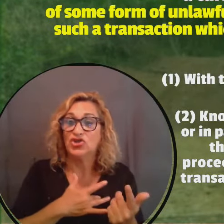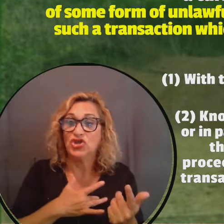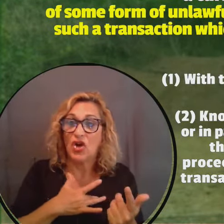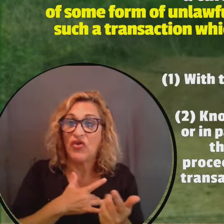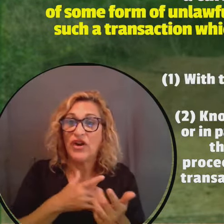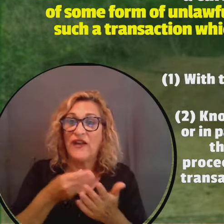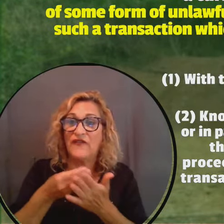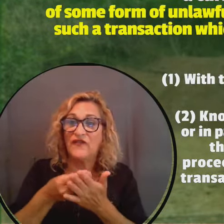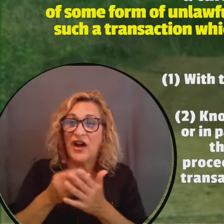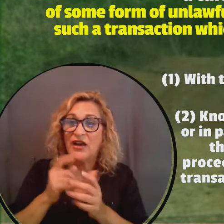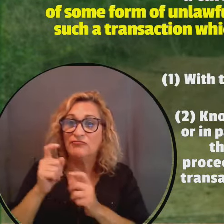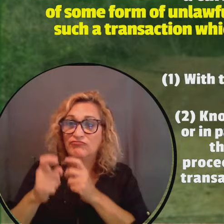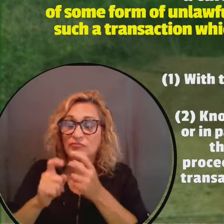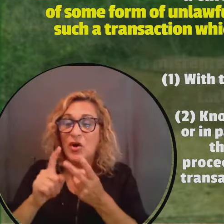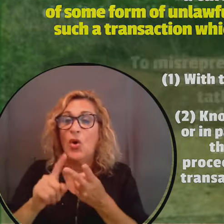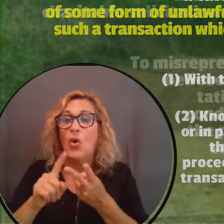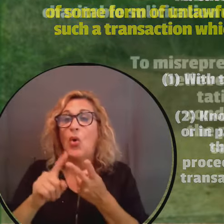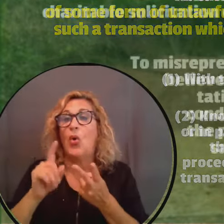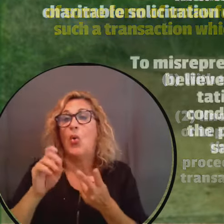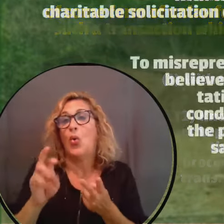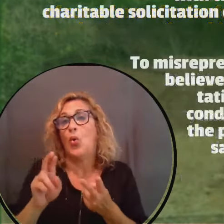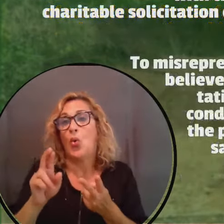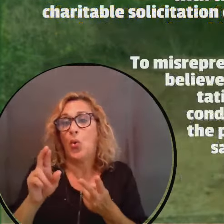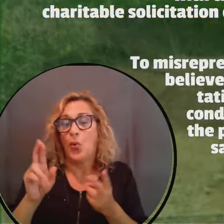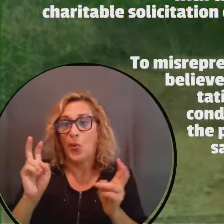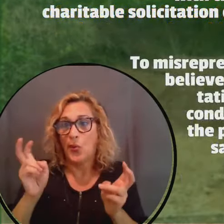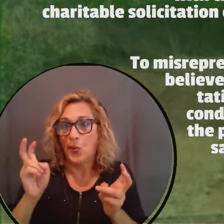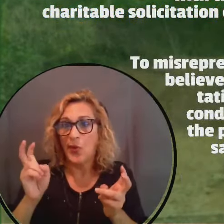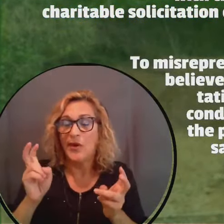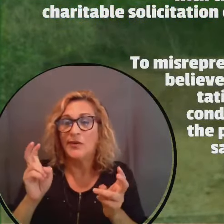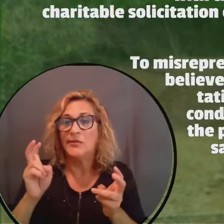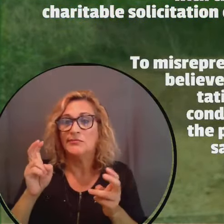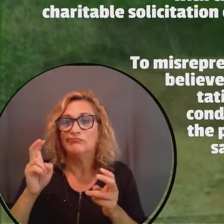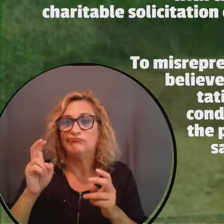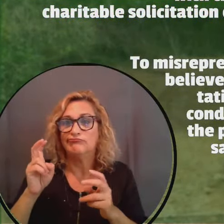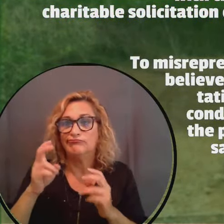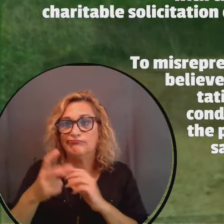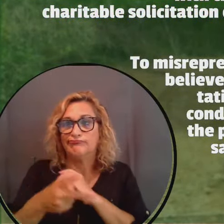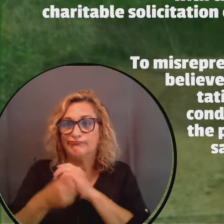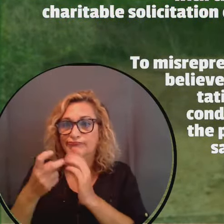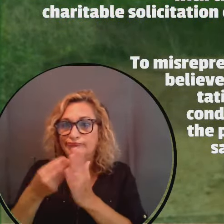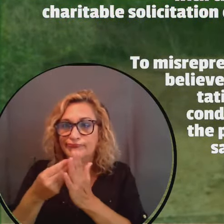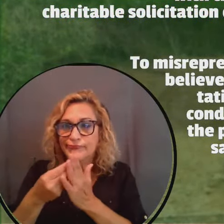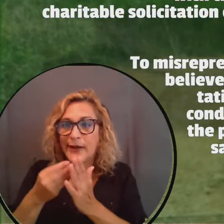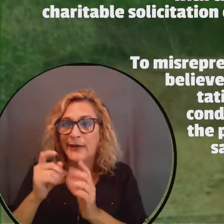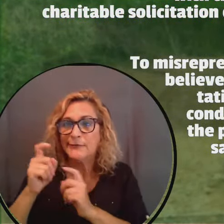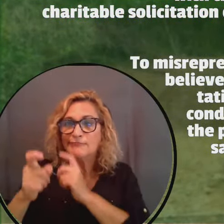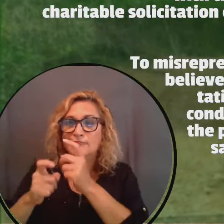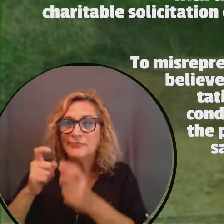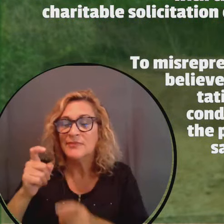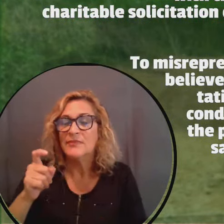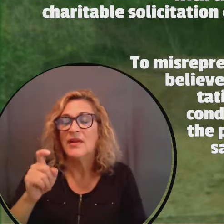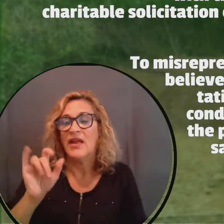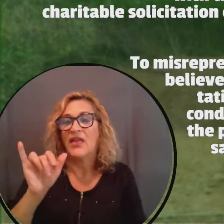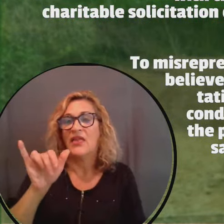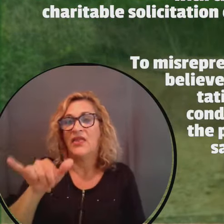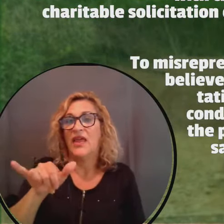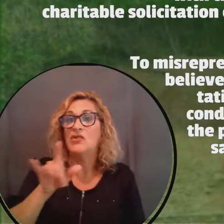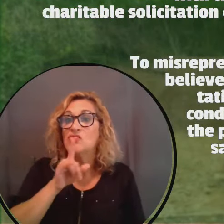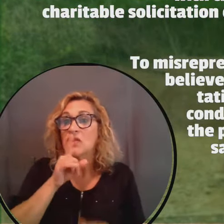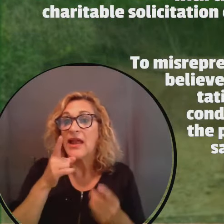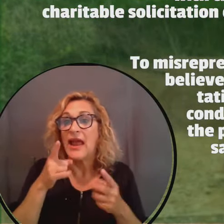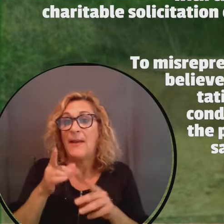remarking on is that these prosecutions, especially in the federal context, really took hold after